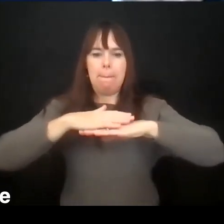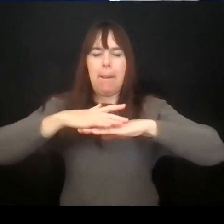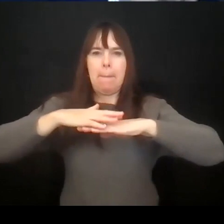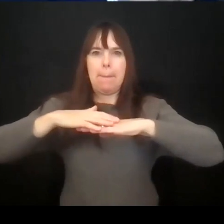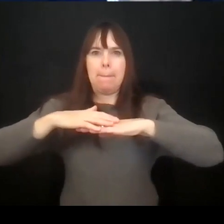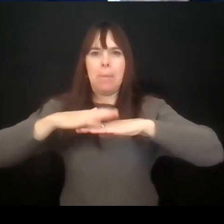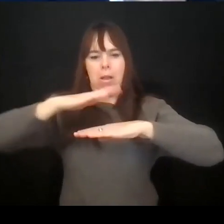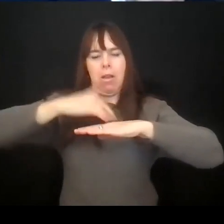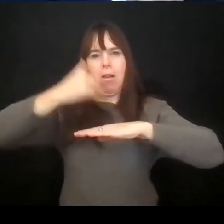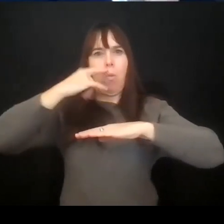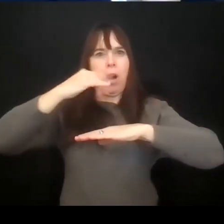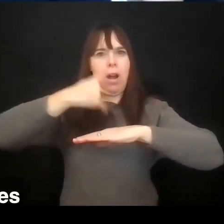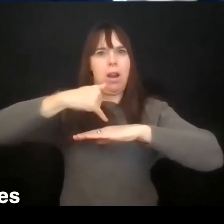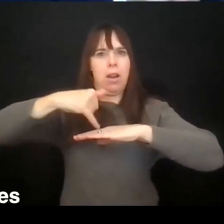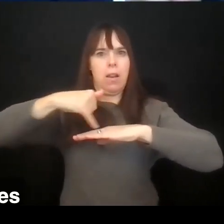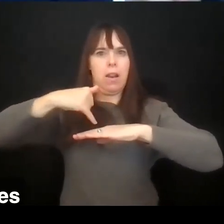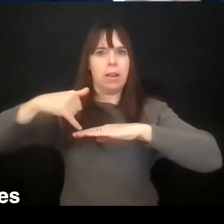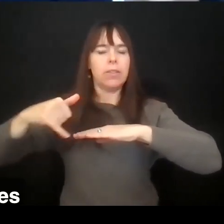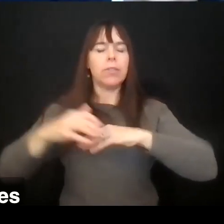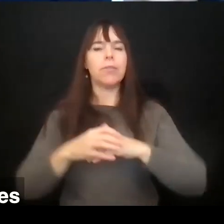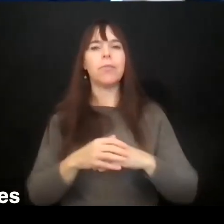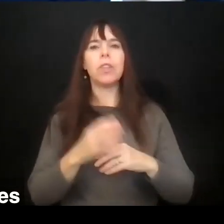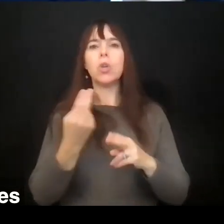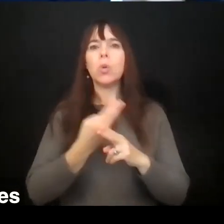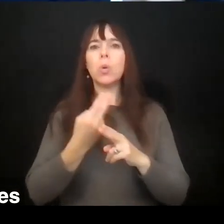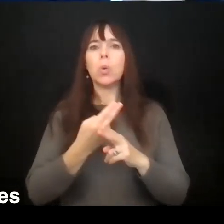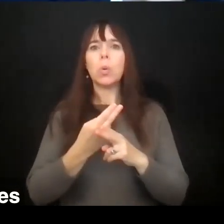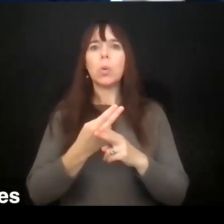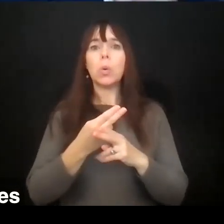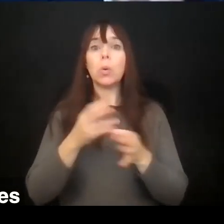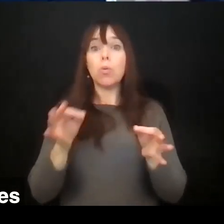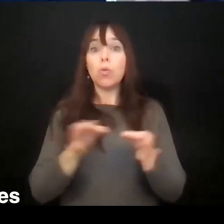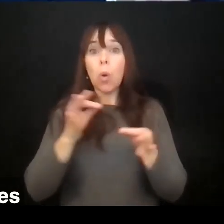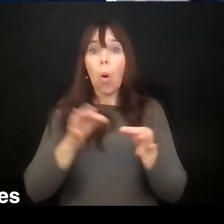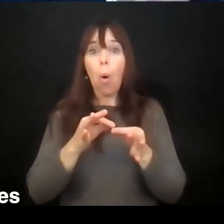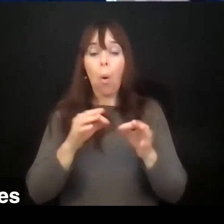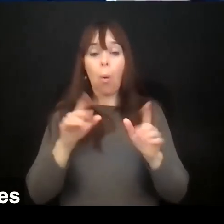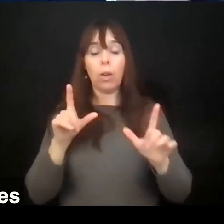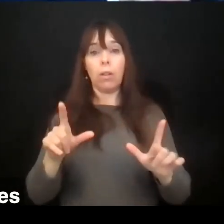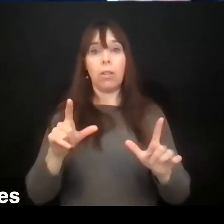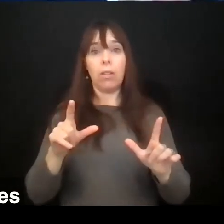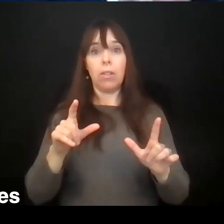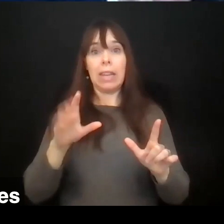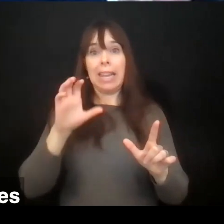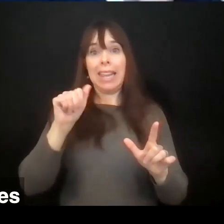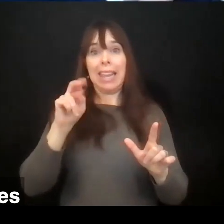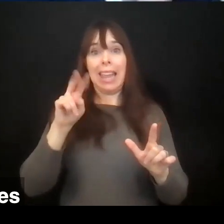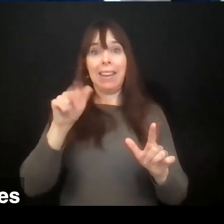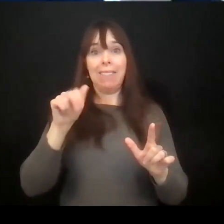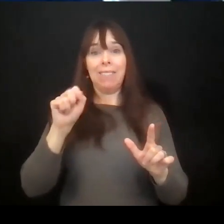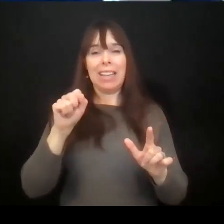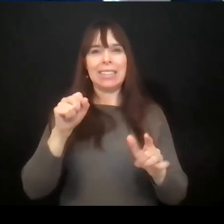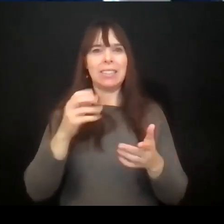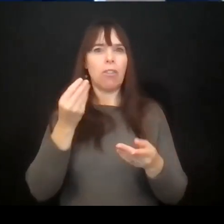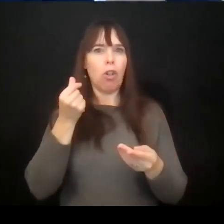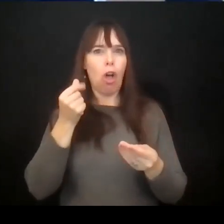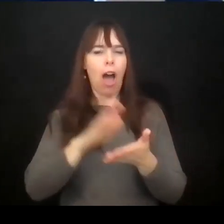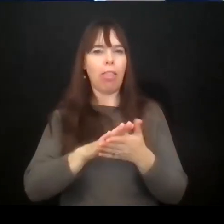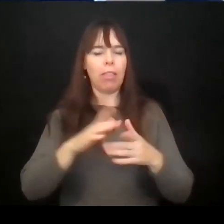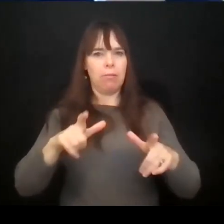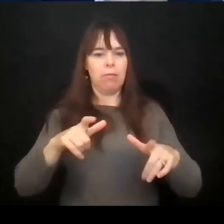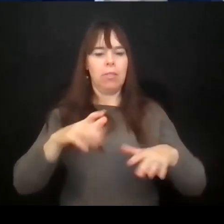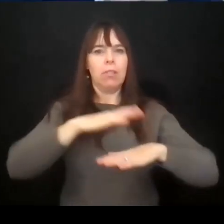hatched. She uses sewn pieces of canvas here. And this is a little